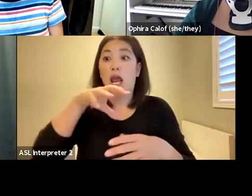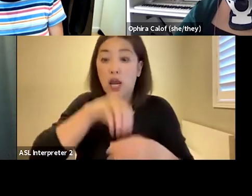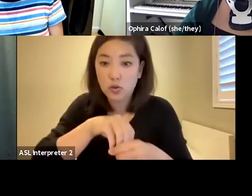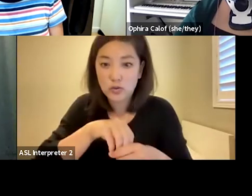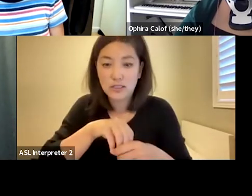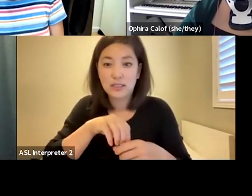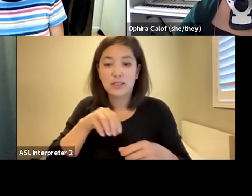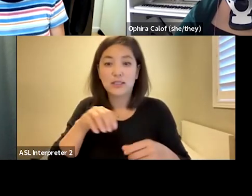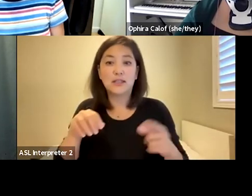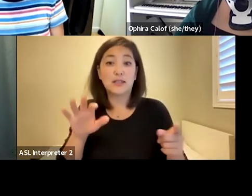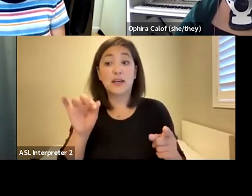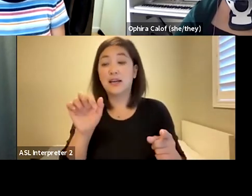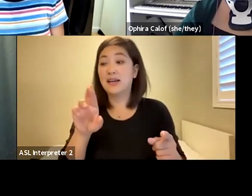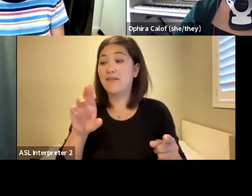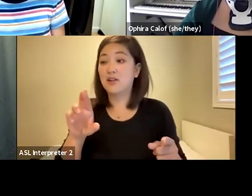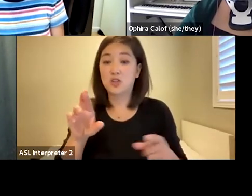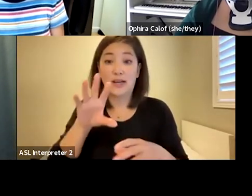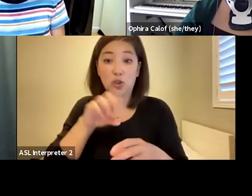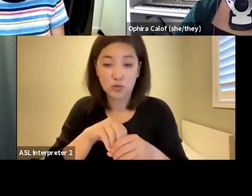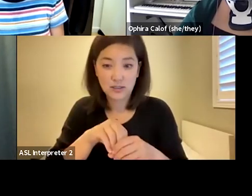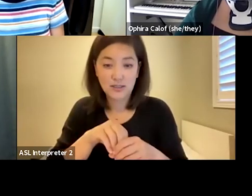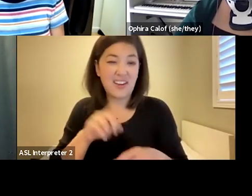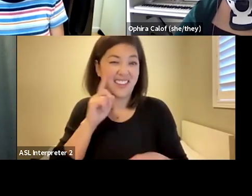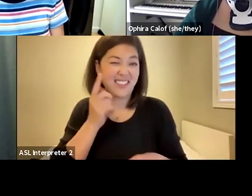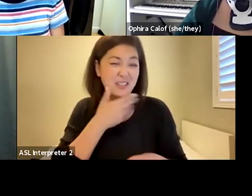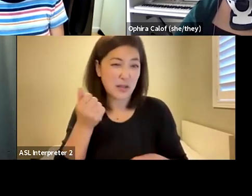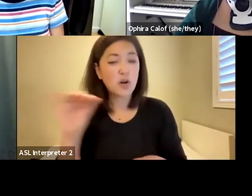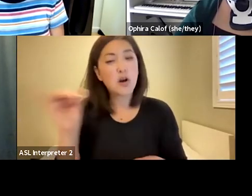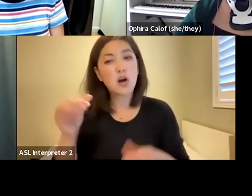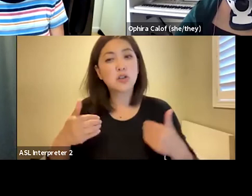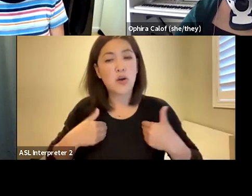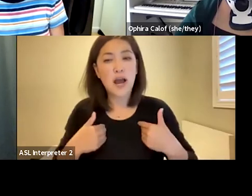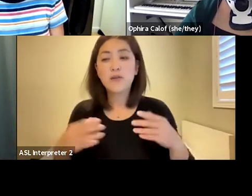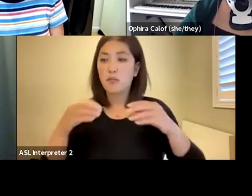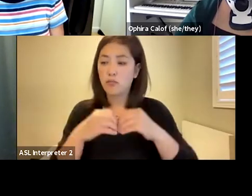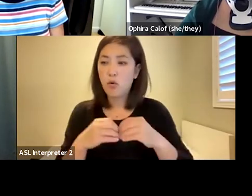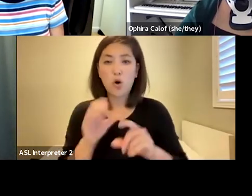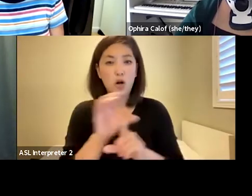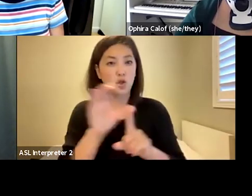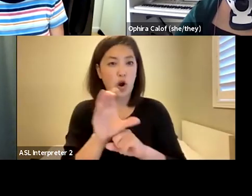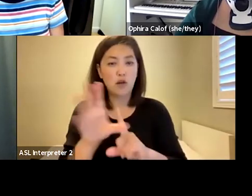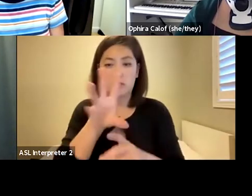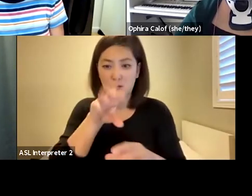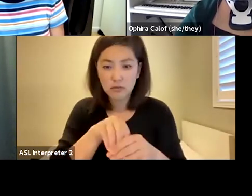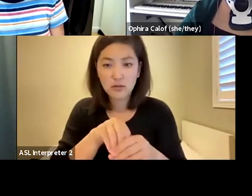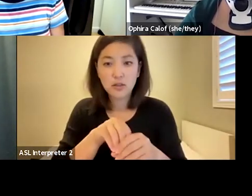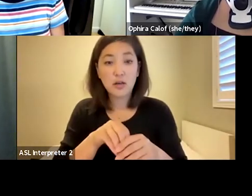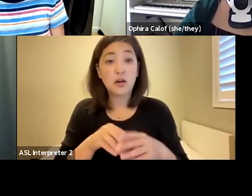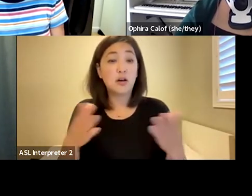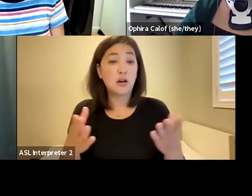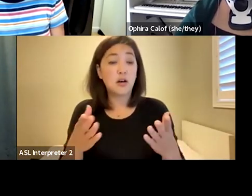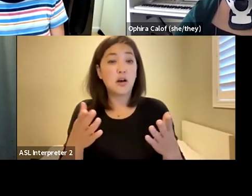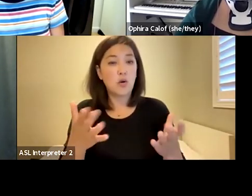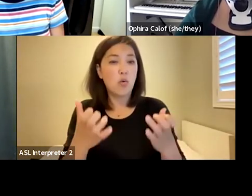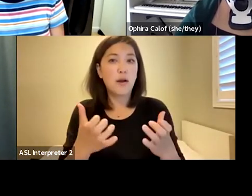word instead. It sounds more inclusive in the name. And also have more cultural nuance, and not only in front of the camera, but also behind it,